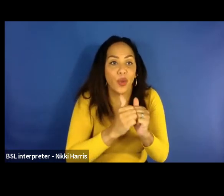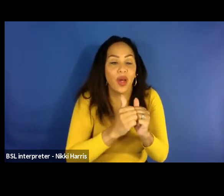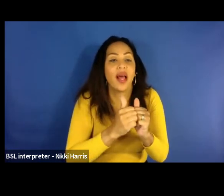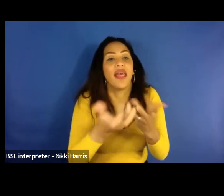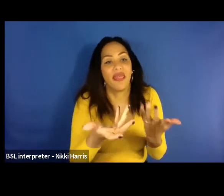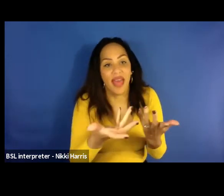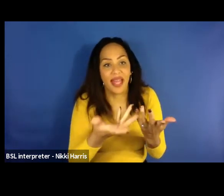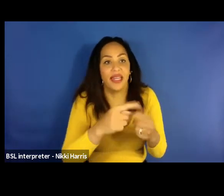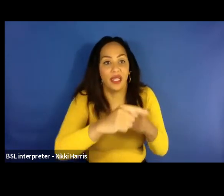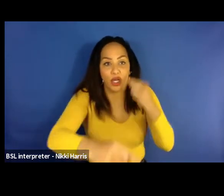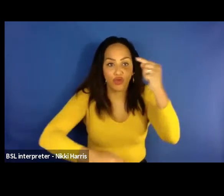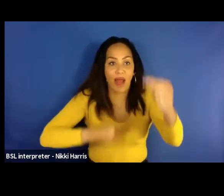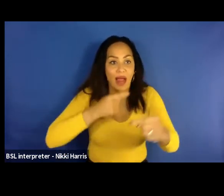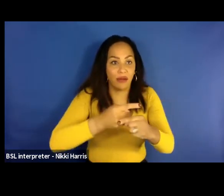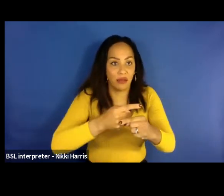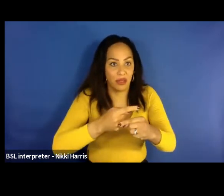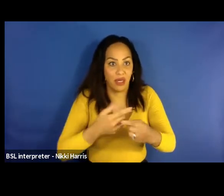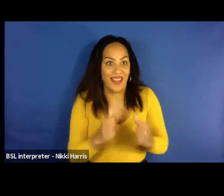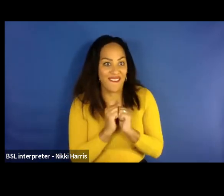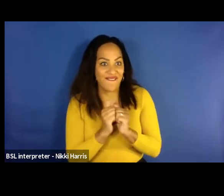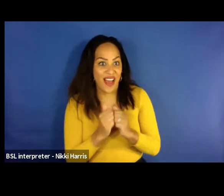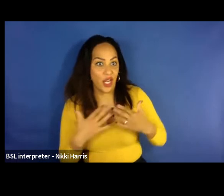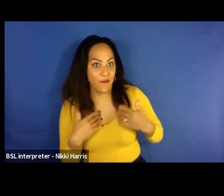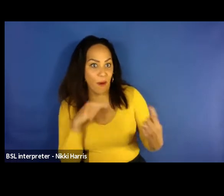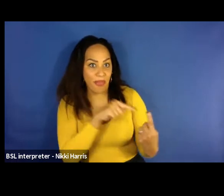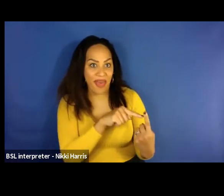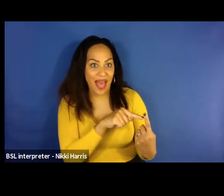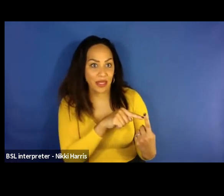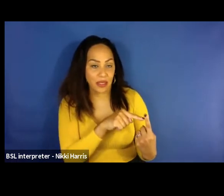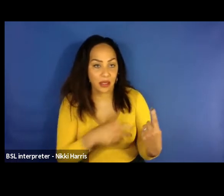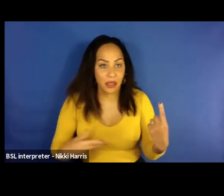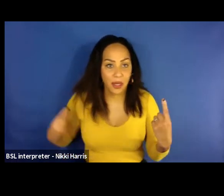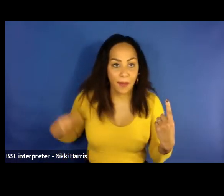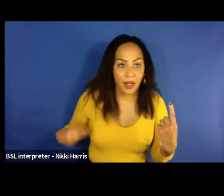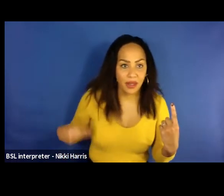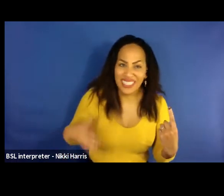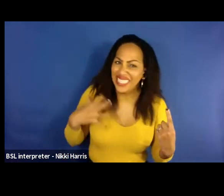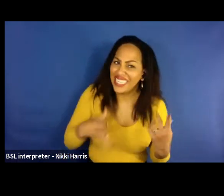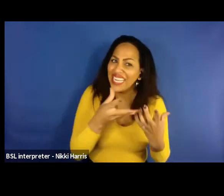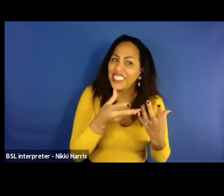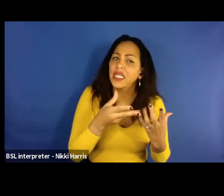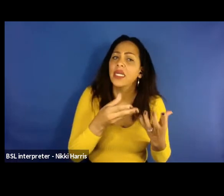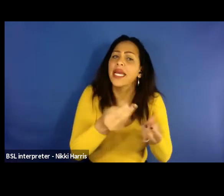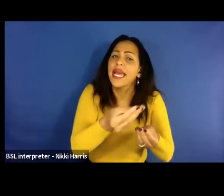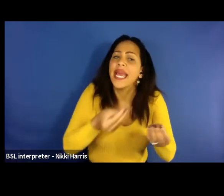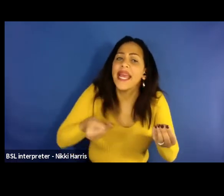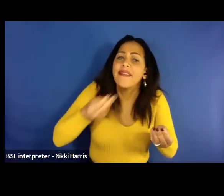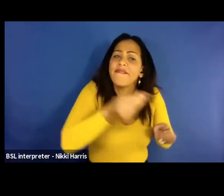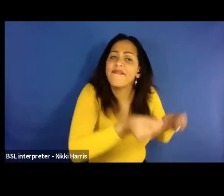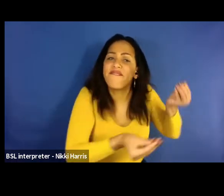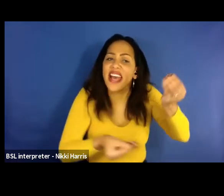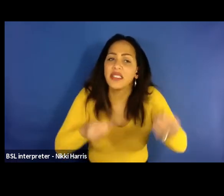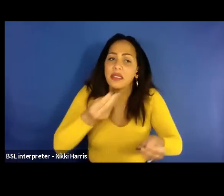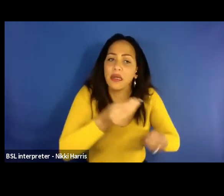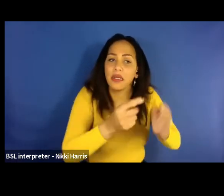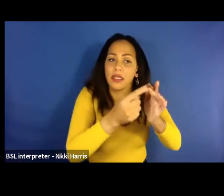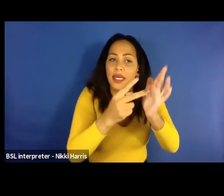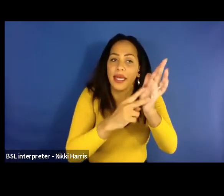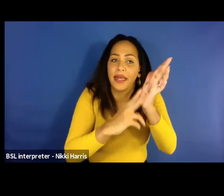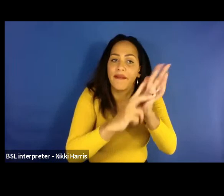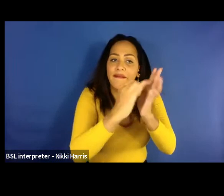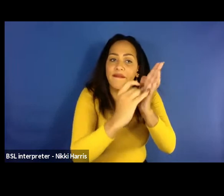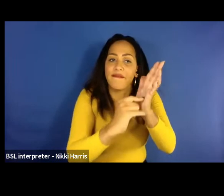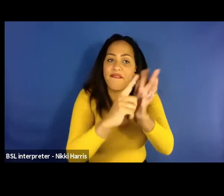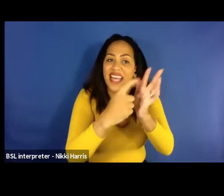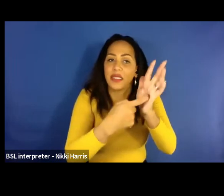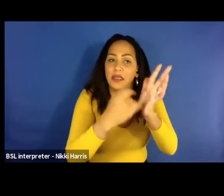whatever, right? You do not necessarily need investors to do that. I think we're living in a world whereby everyone thinks, oh, I have an idea, let me go find